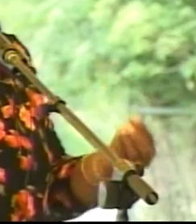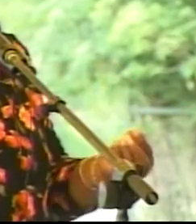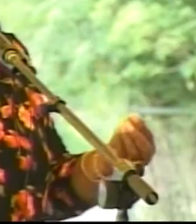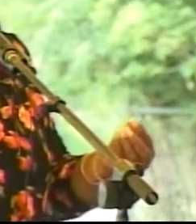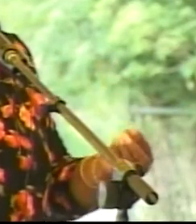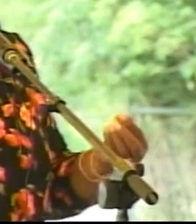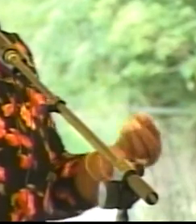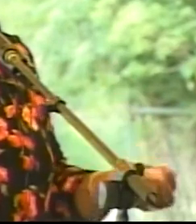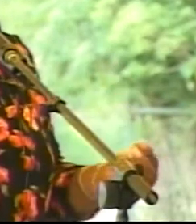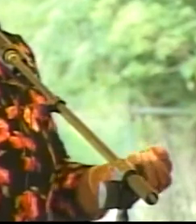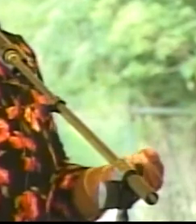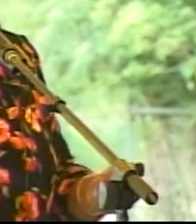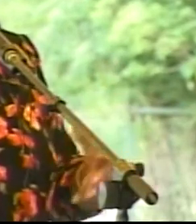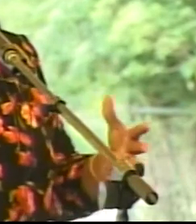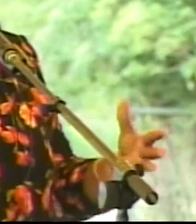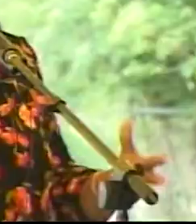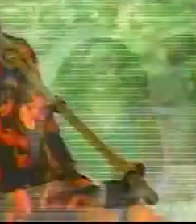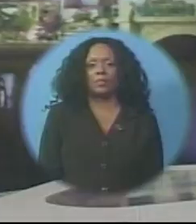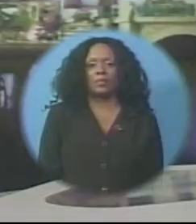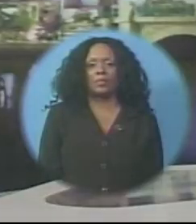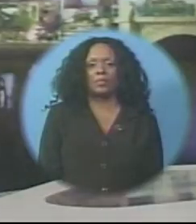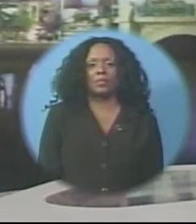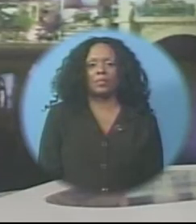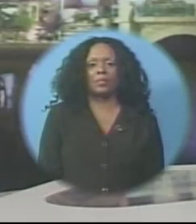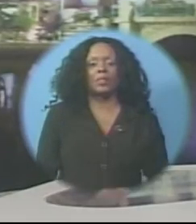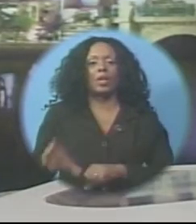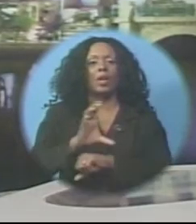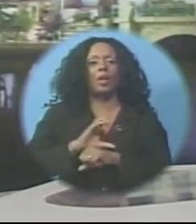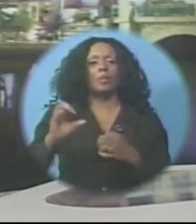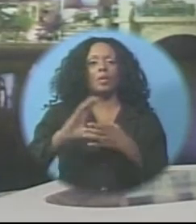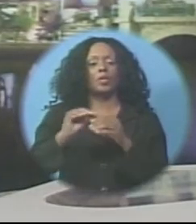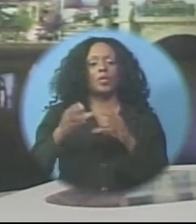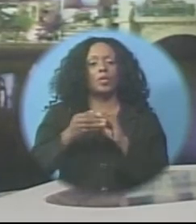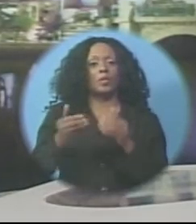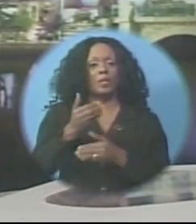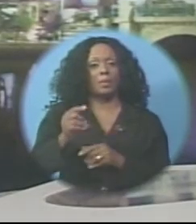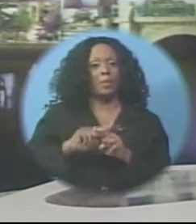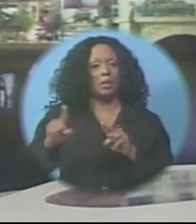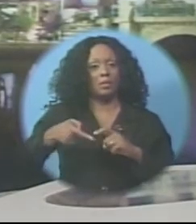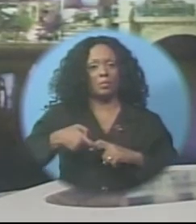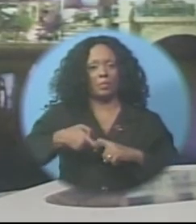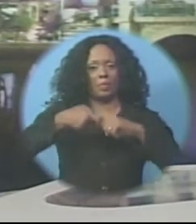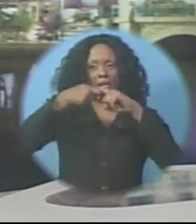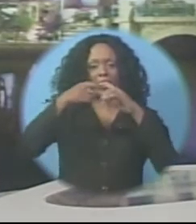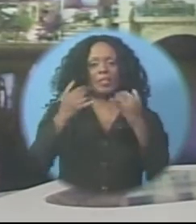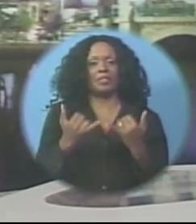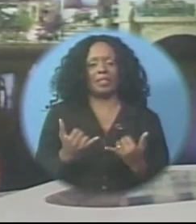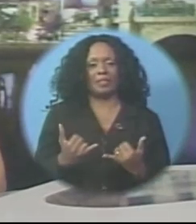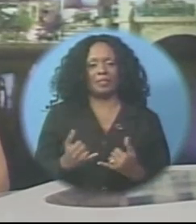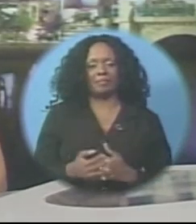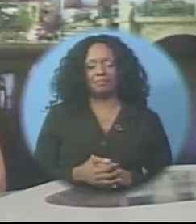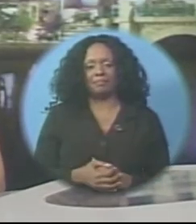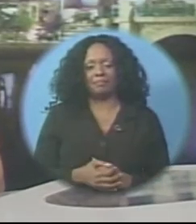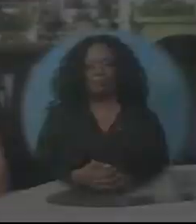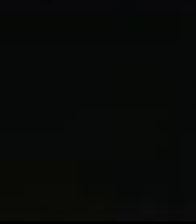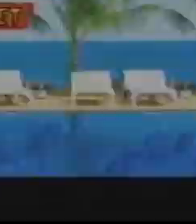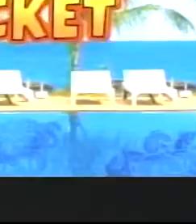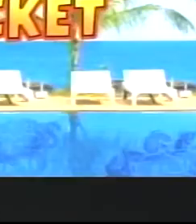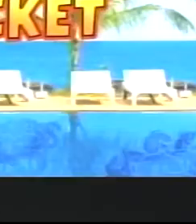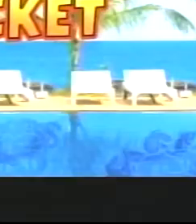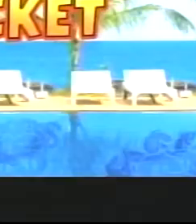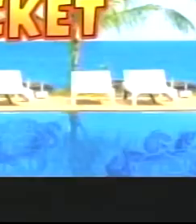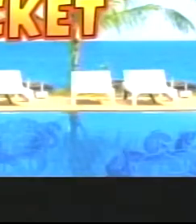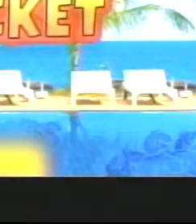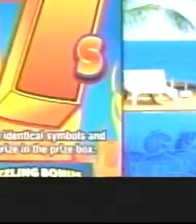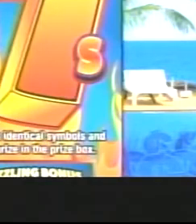up the skills and the ideas. Ahead, a look at some of the stories from around our region. Play